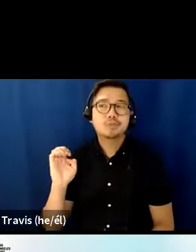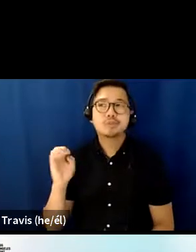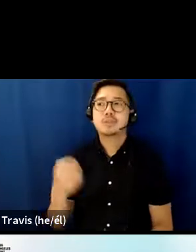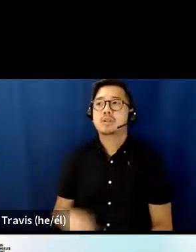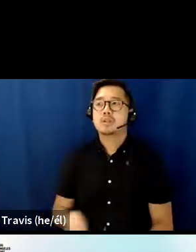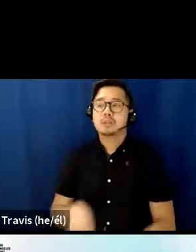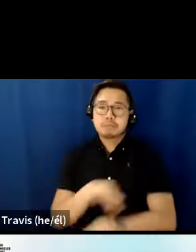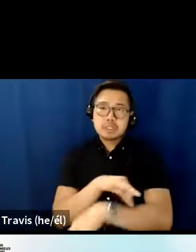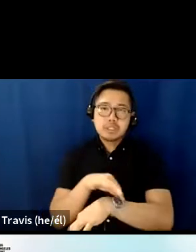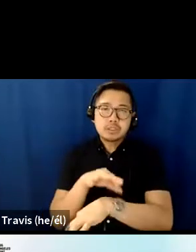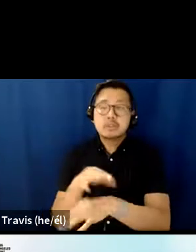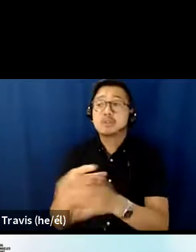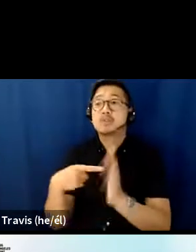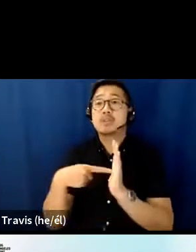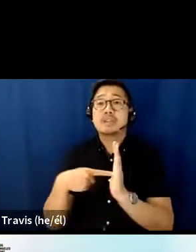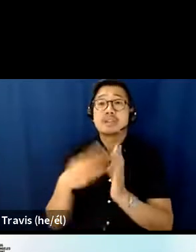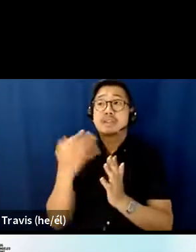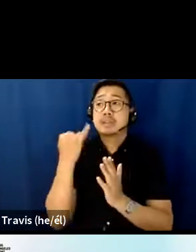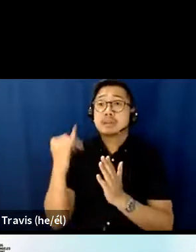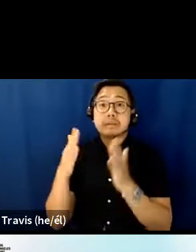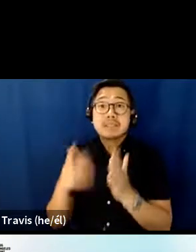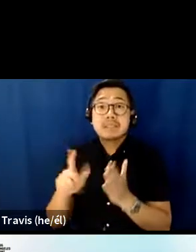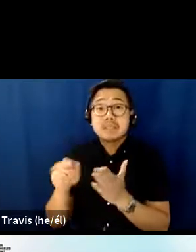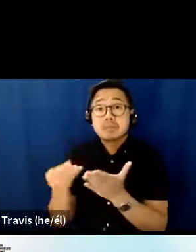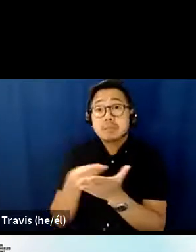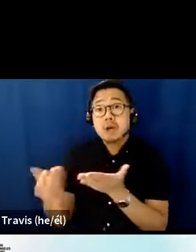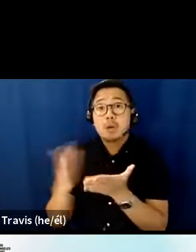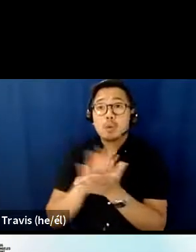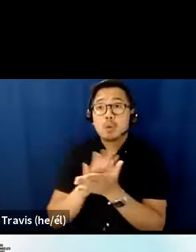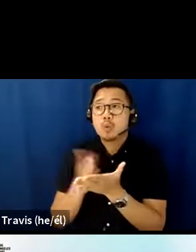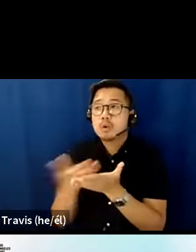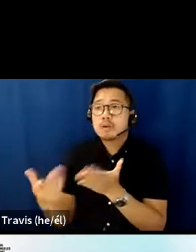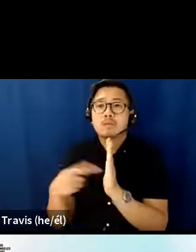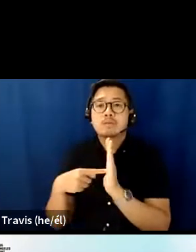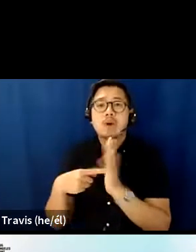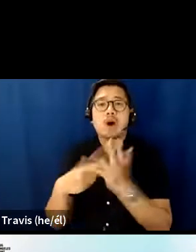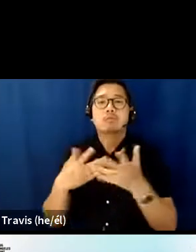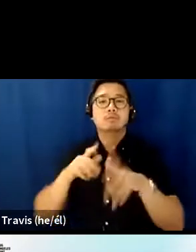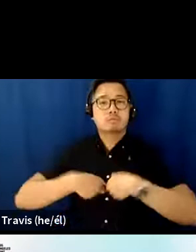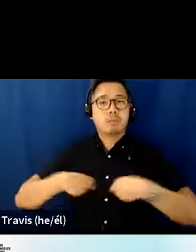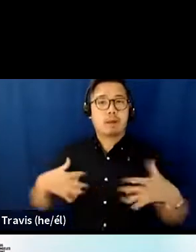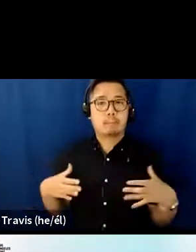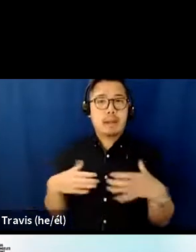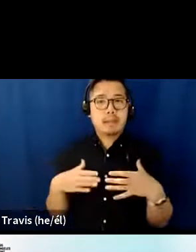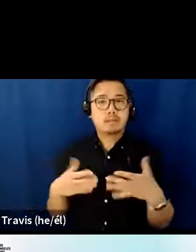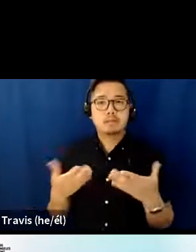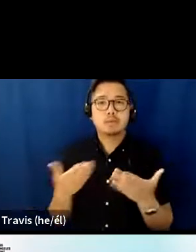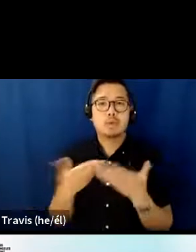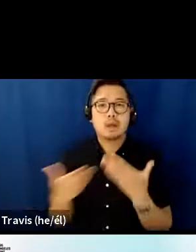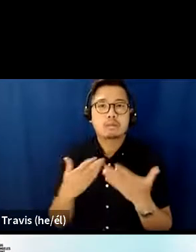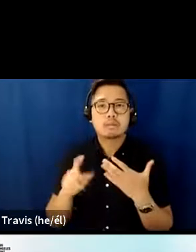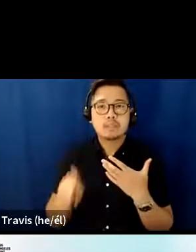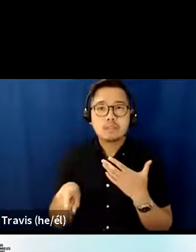let's say if people need binders or people need whatever they need to get